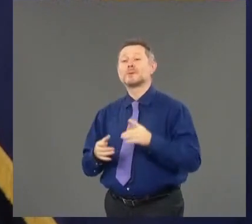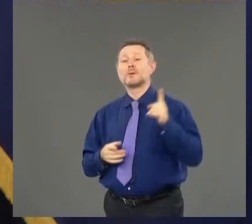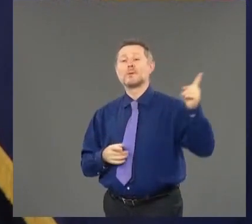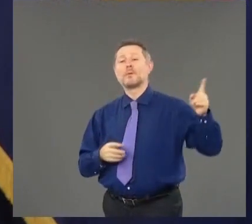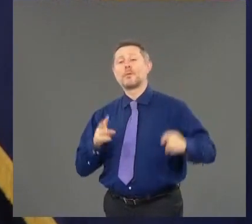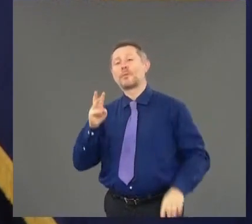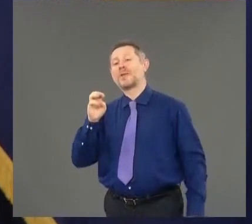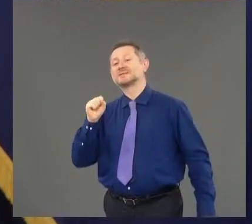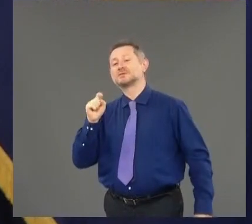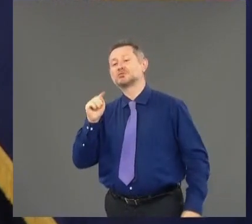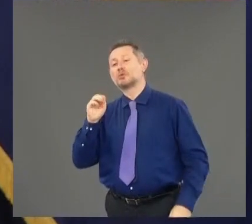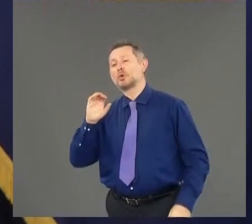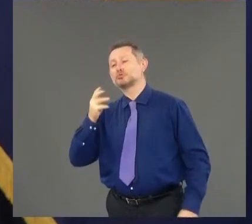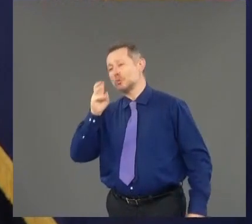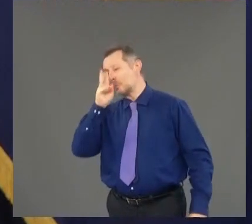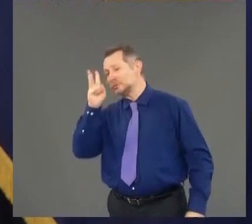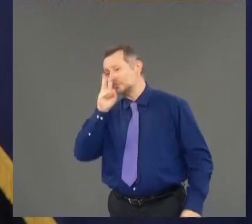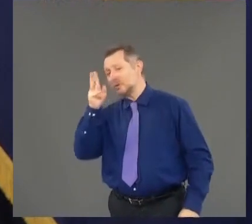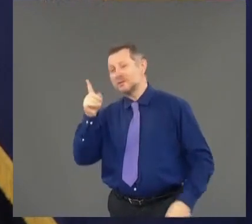13 cases.